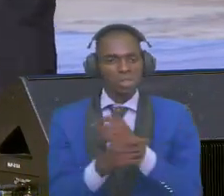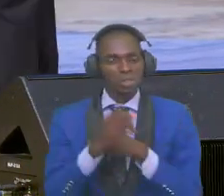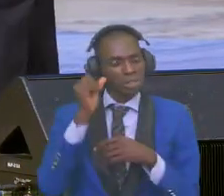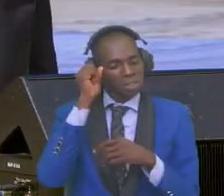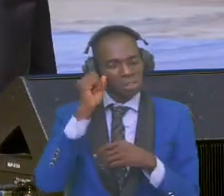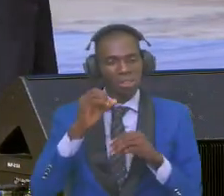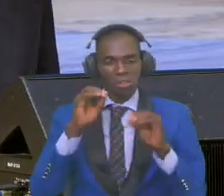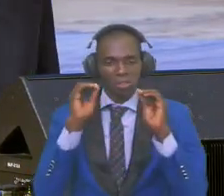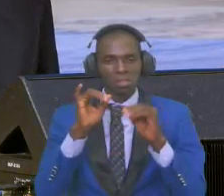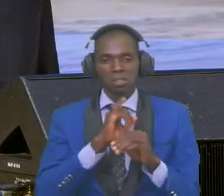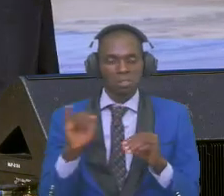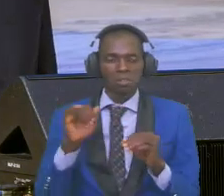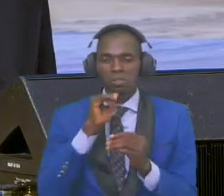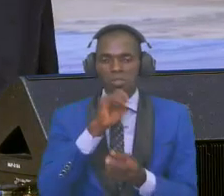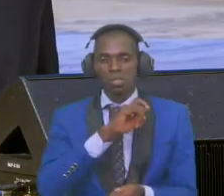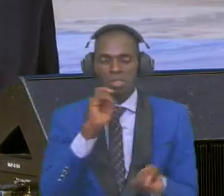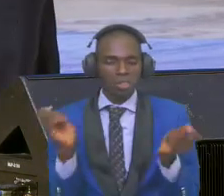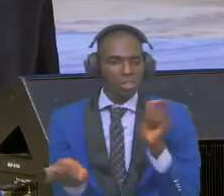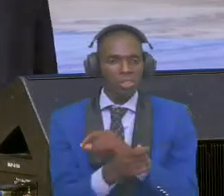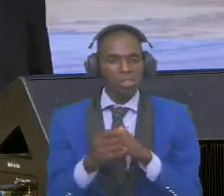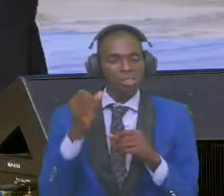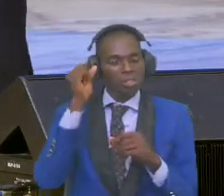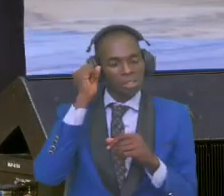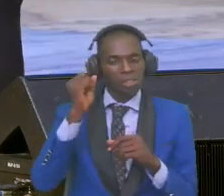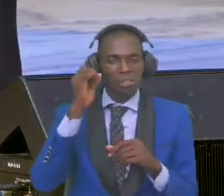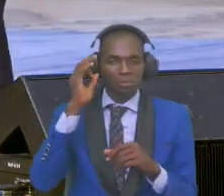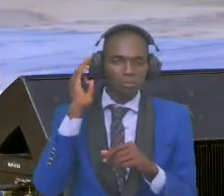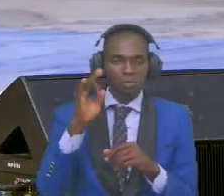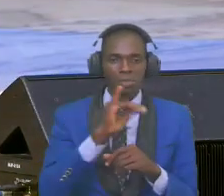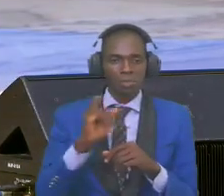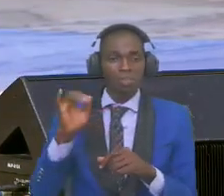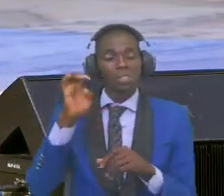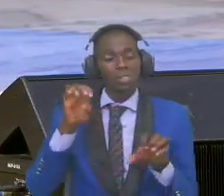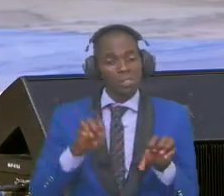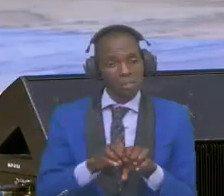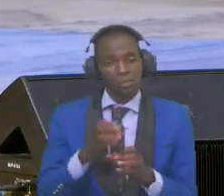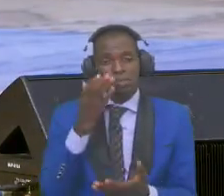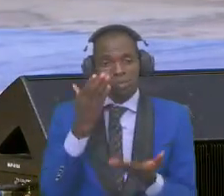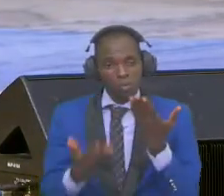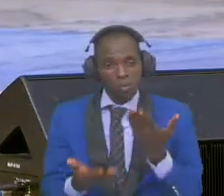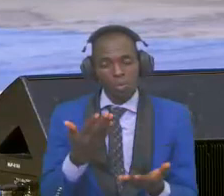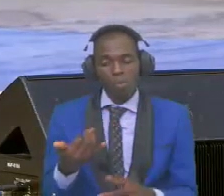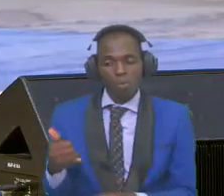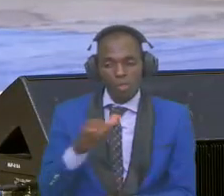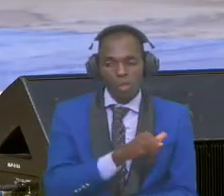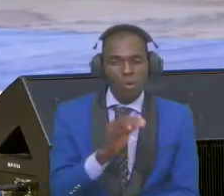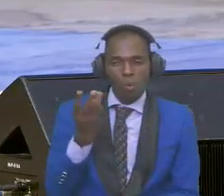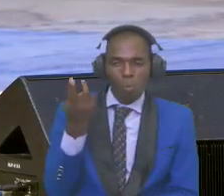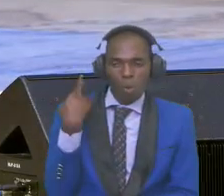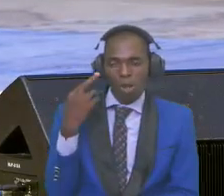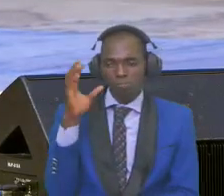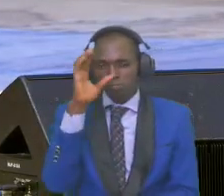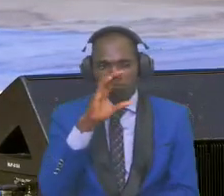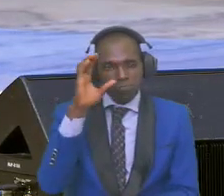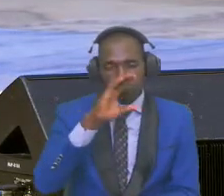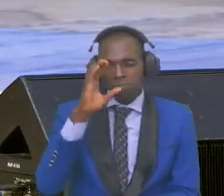change his ministry. He didn't change anything, even though they were looking for him,